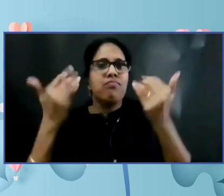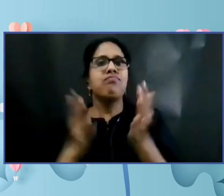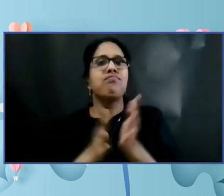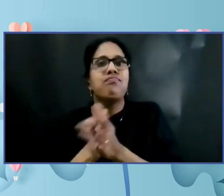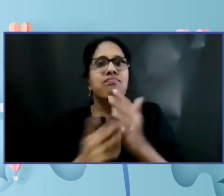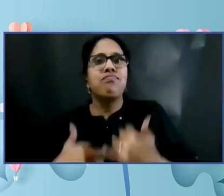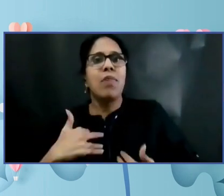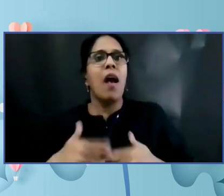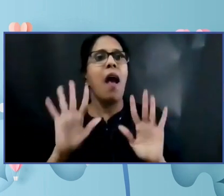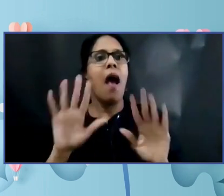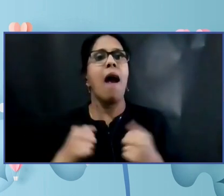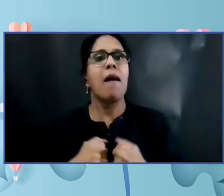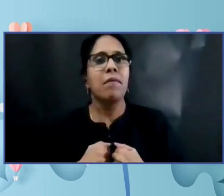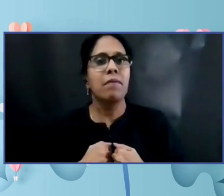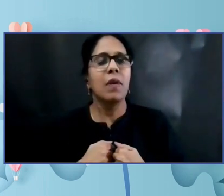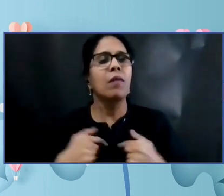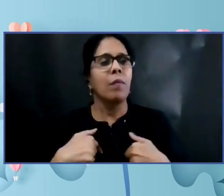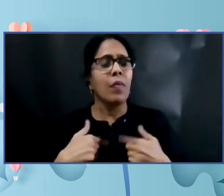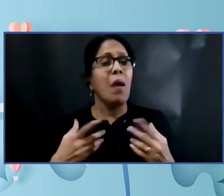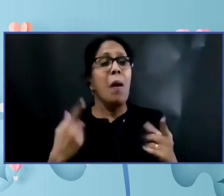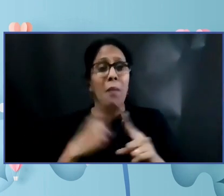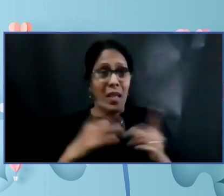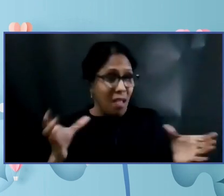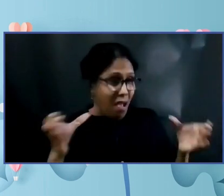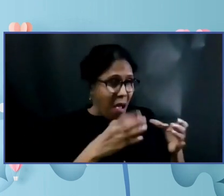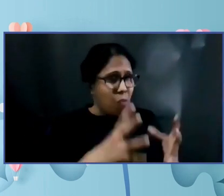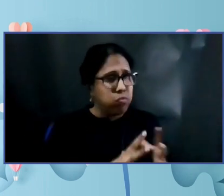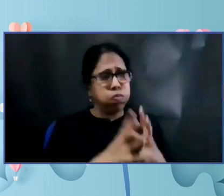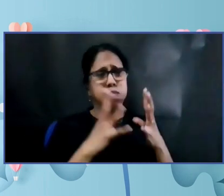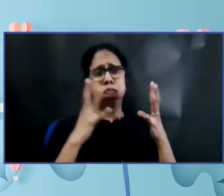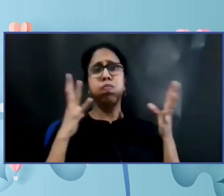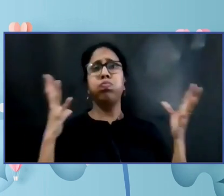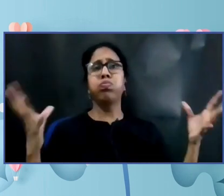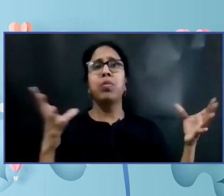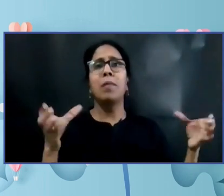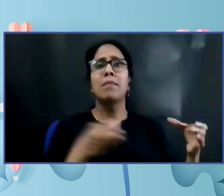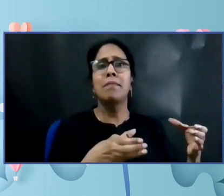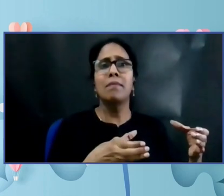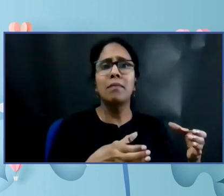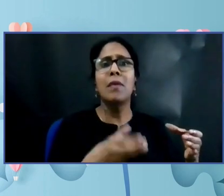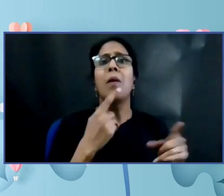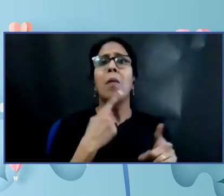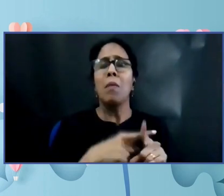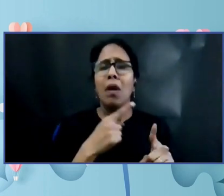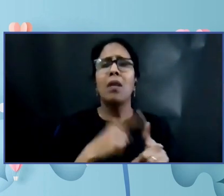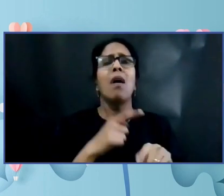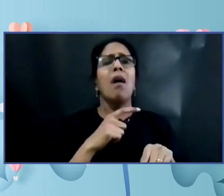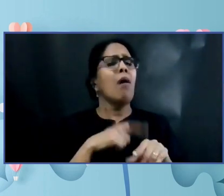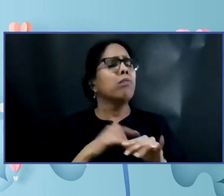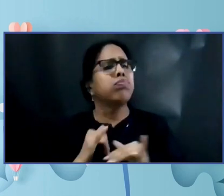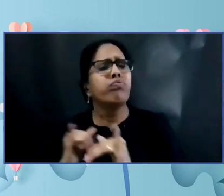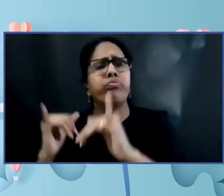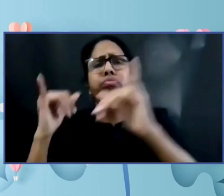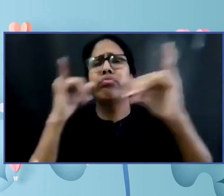We are huge and efficient in all time zones,